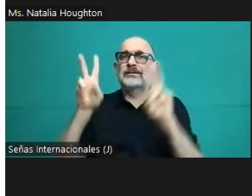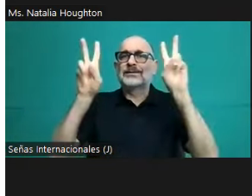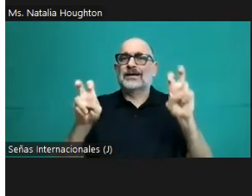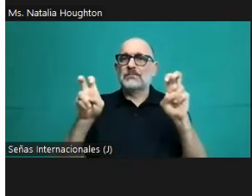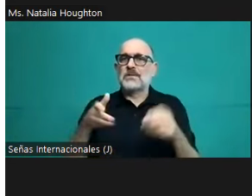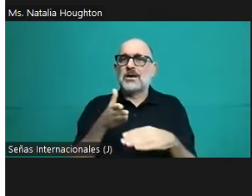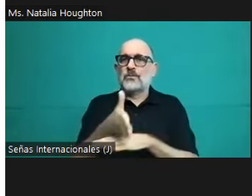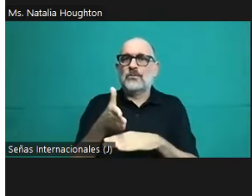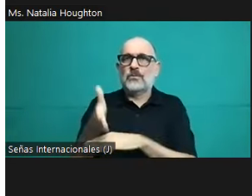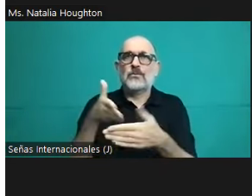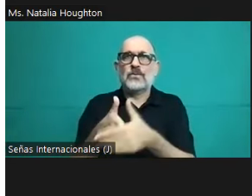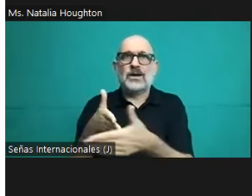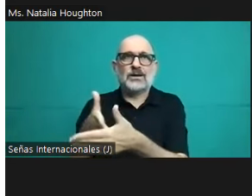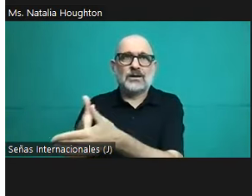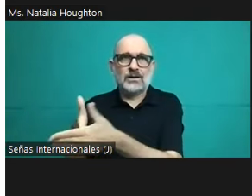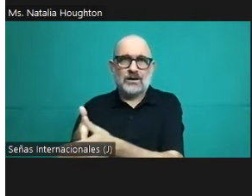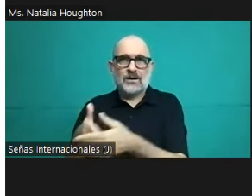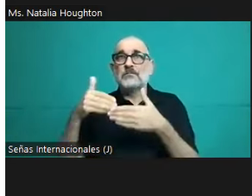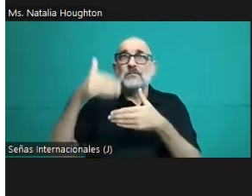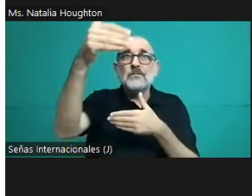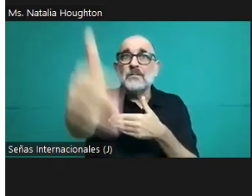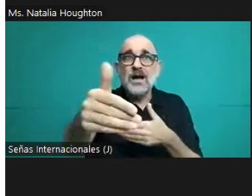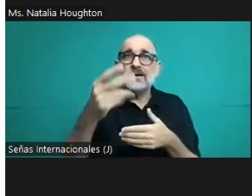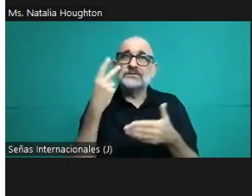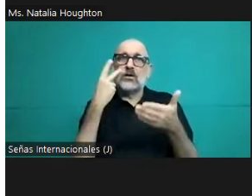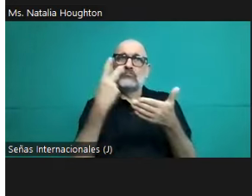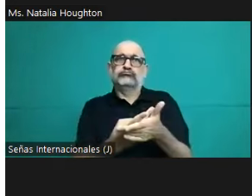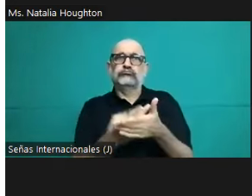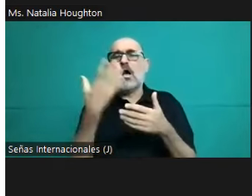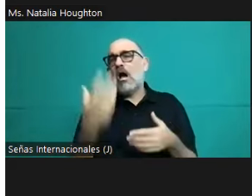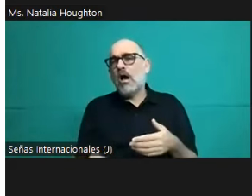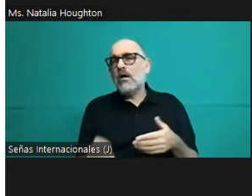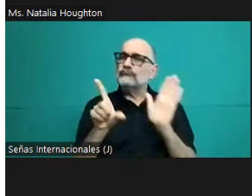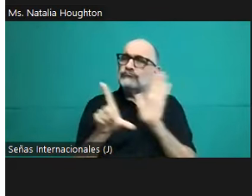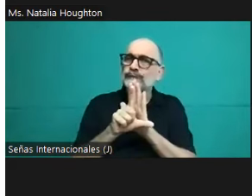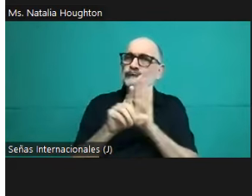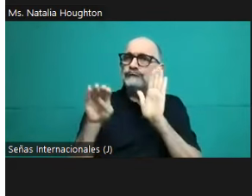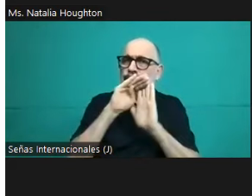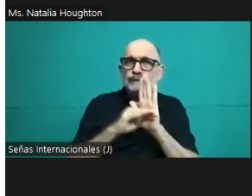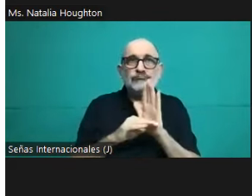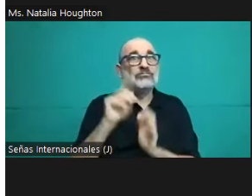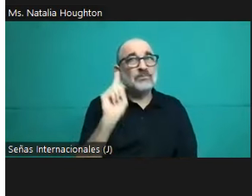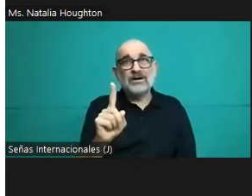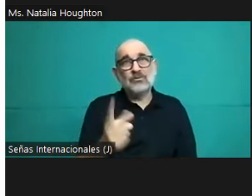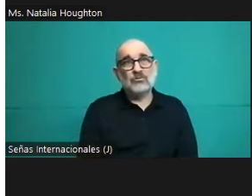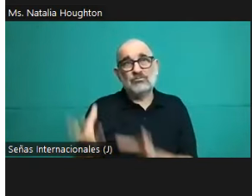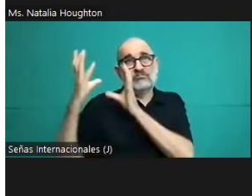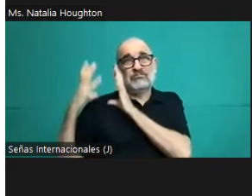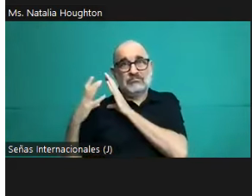different barriers in different contexts, we have to point out that this